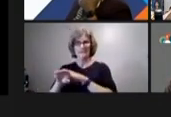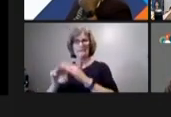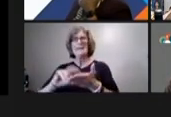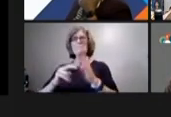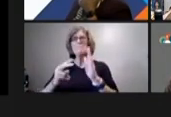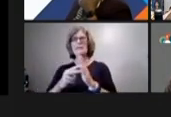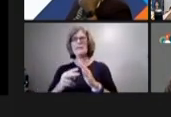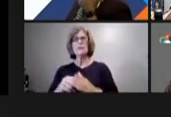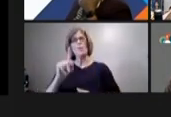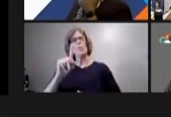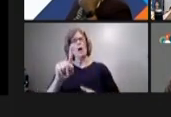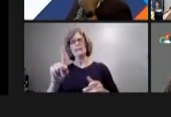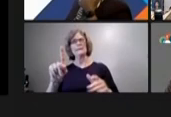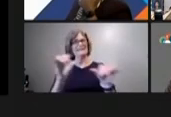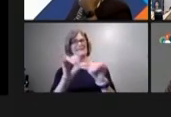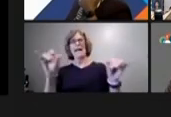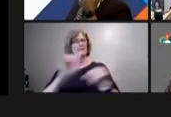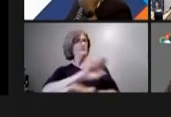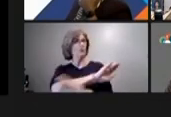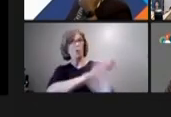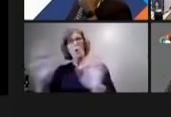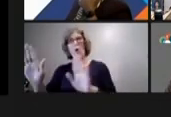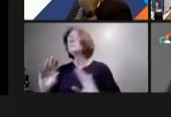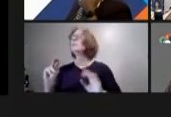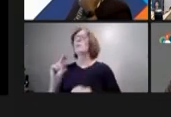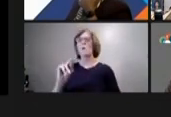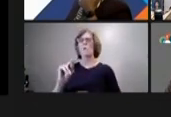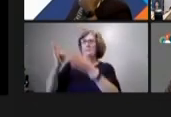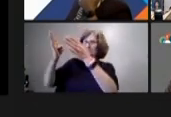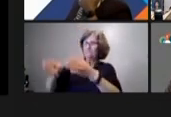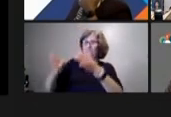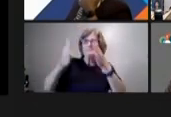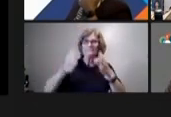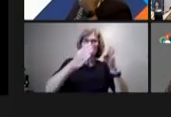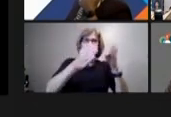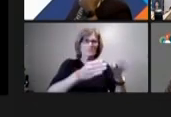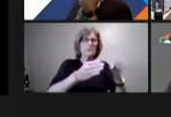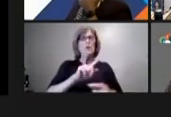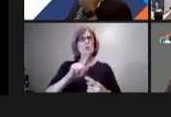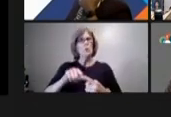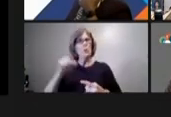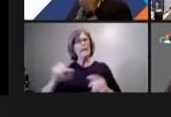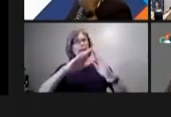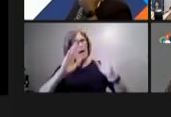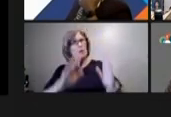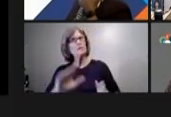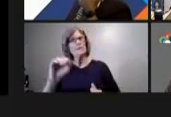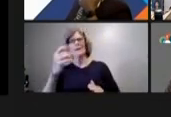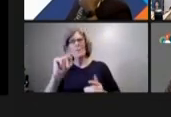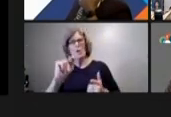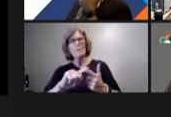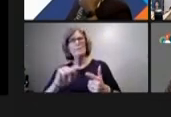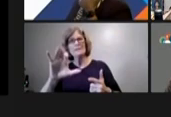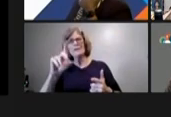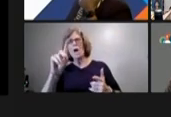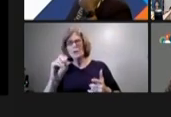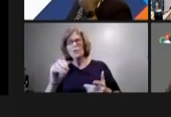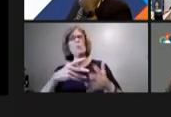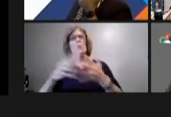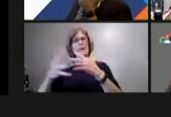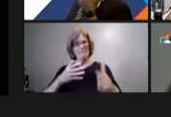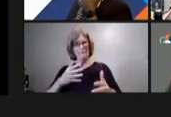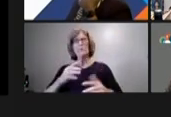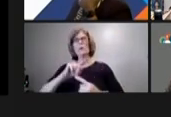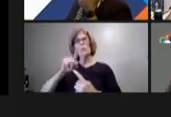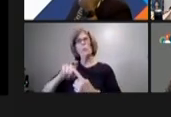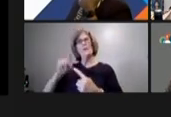to the individual as well. And so after development, construction, or renovation, there's also a need by our federally funded